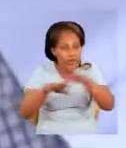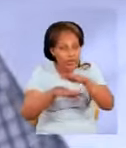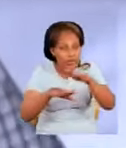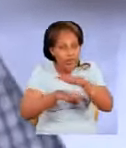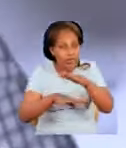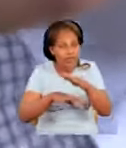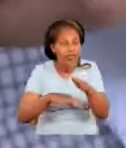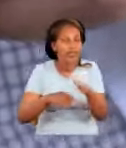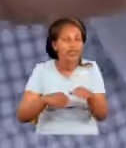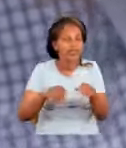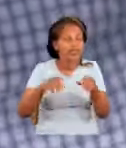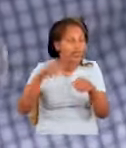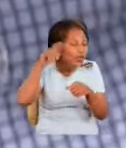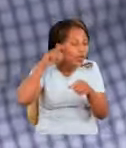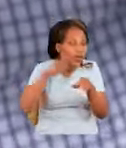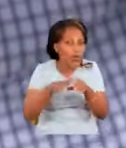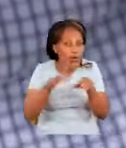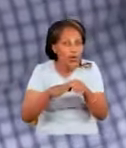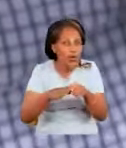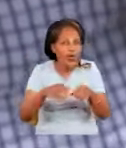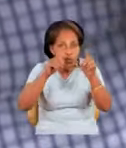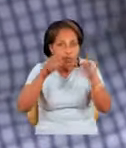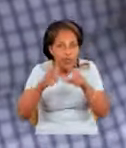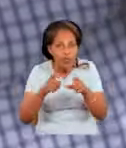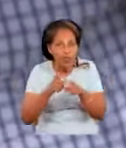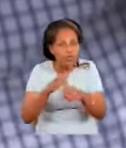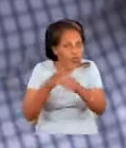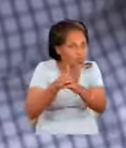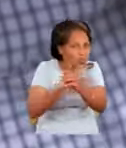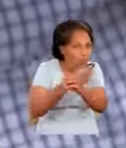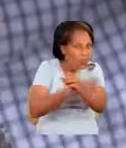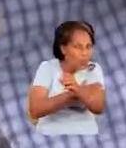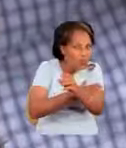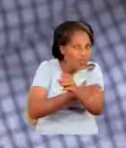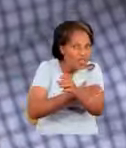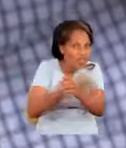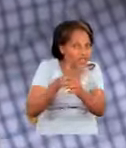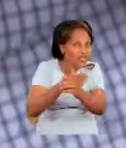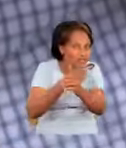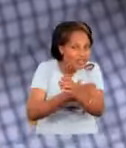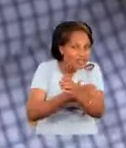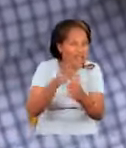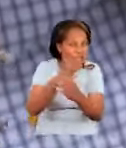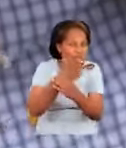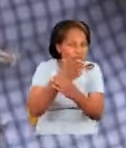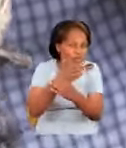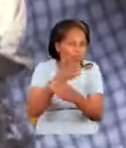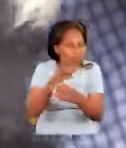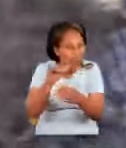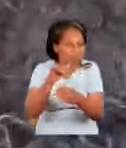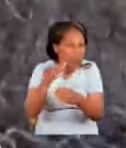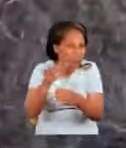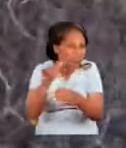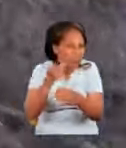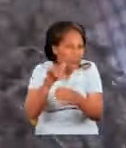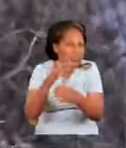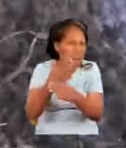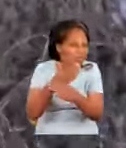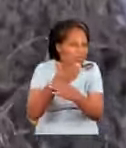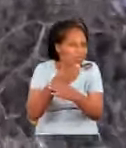The onion bulb is only a modified leaf. If you look at the internal structure, it's like a modified leaf. The